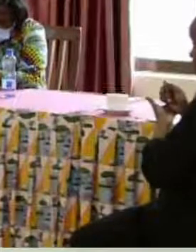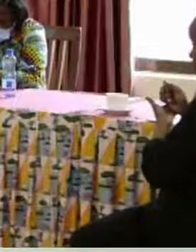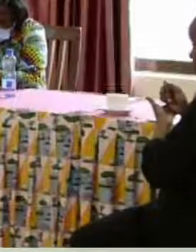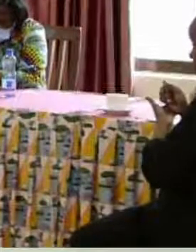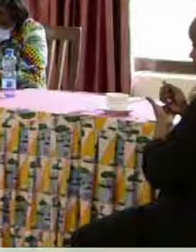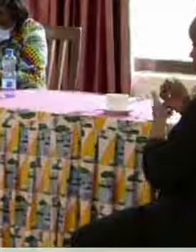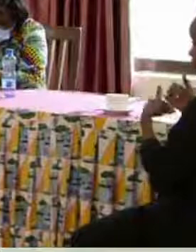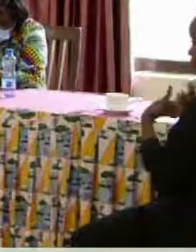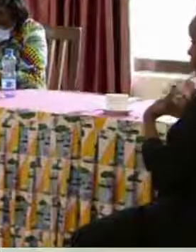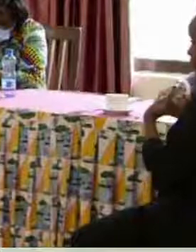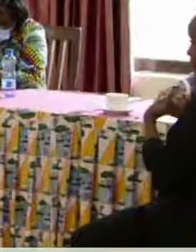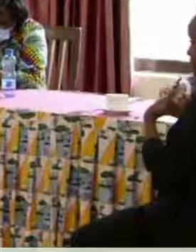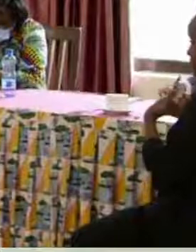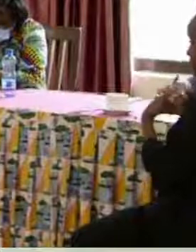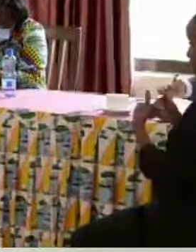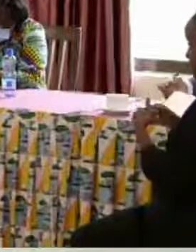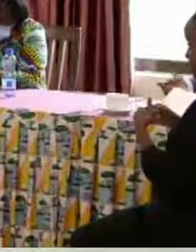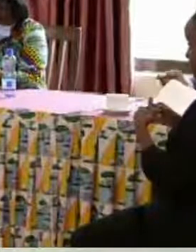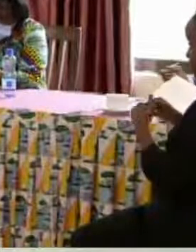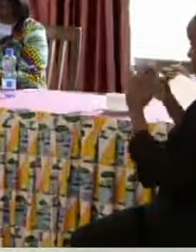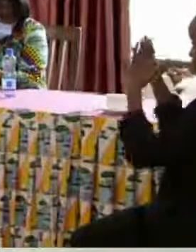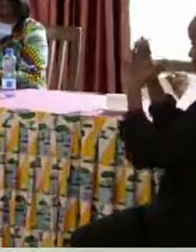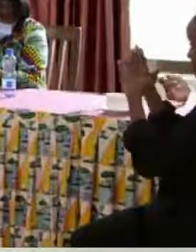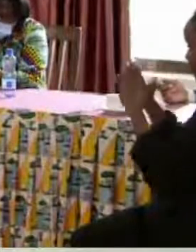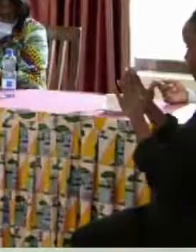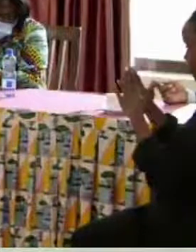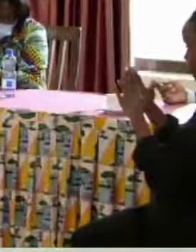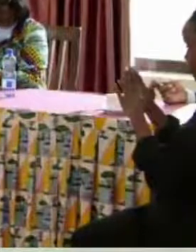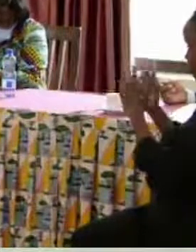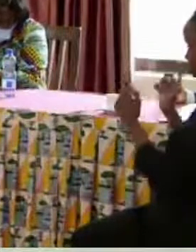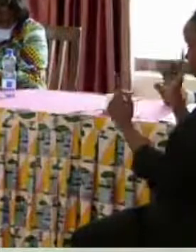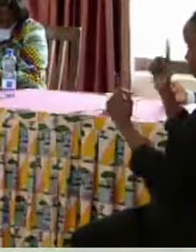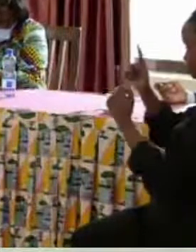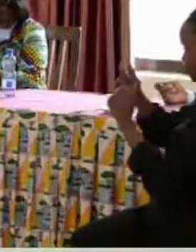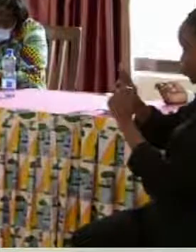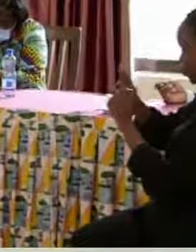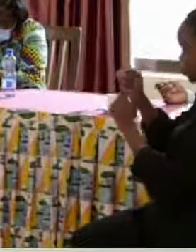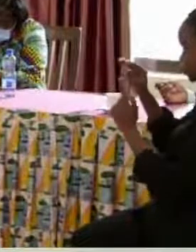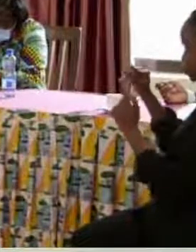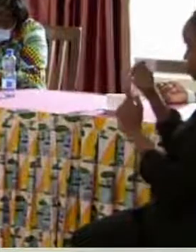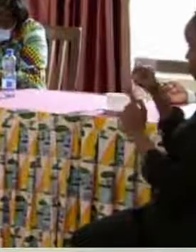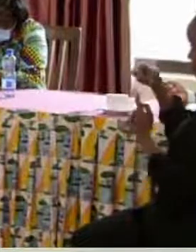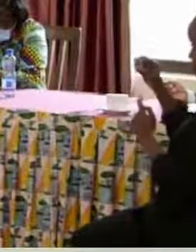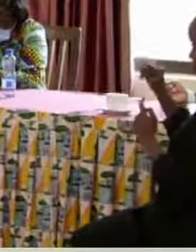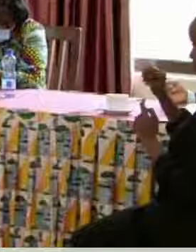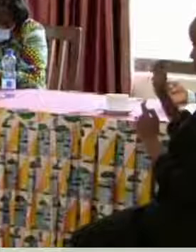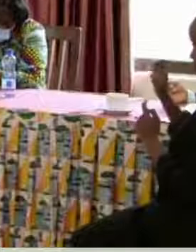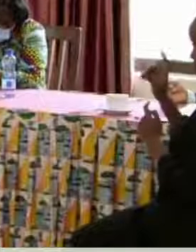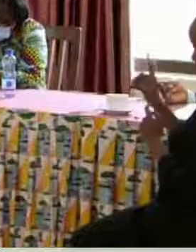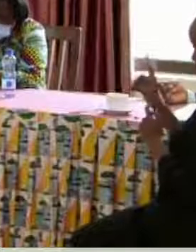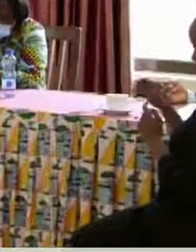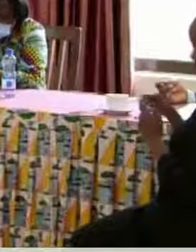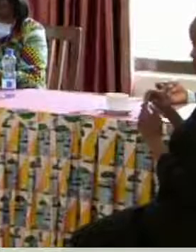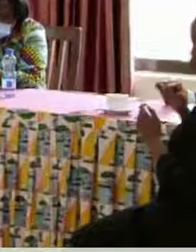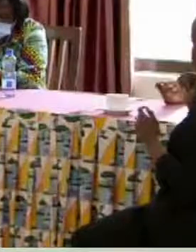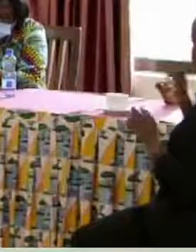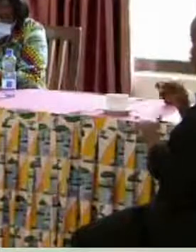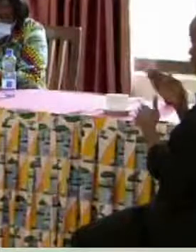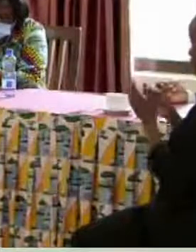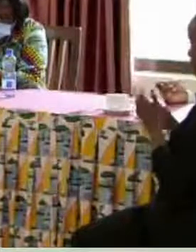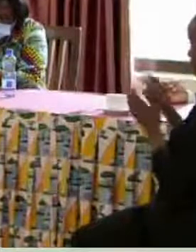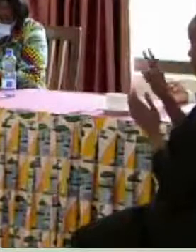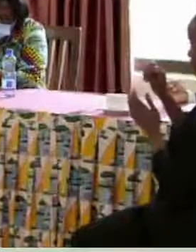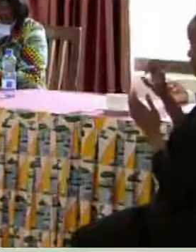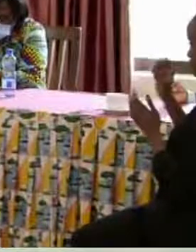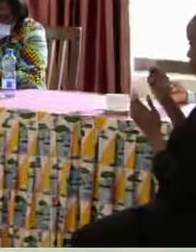of having the mountain coming to Muhammad, because it's not all the time that Muhammad must go